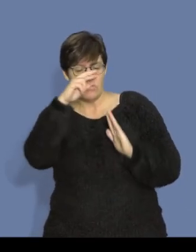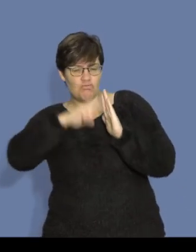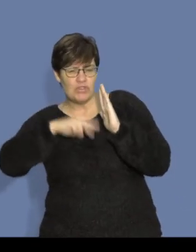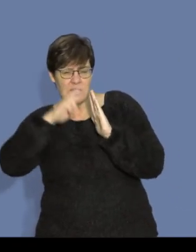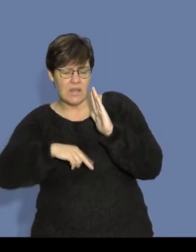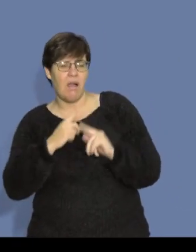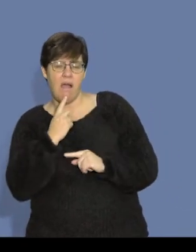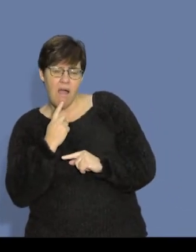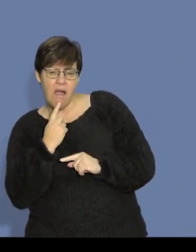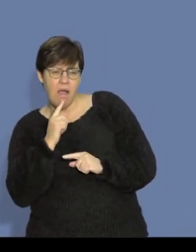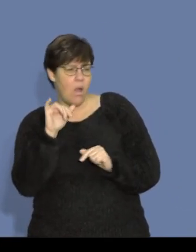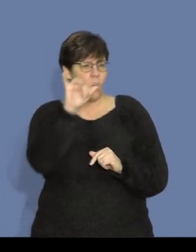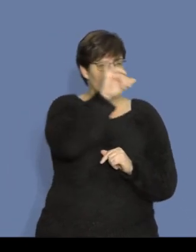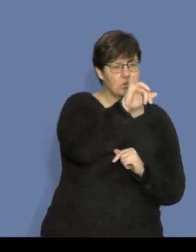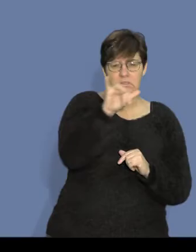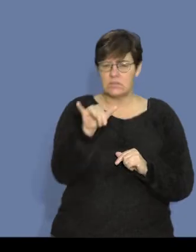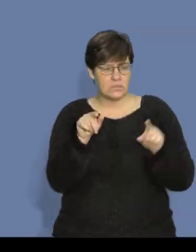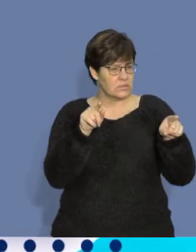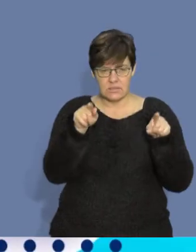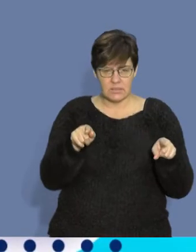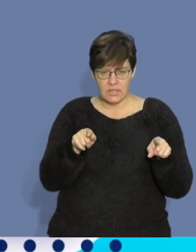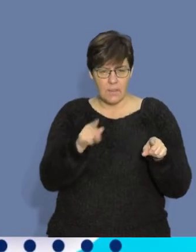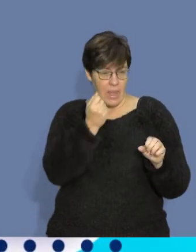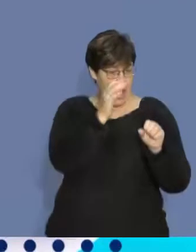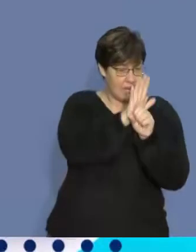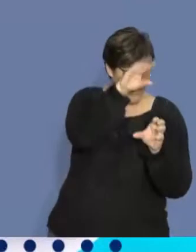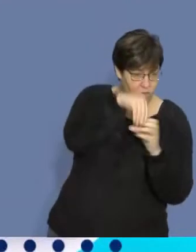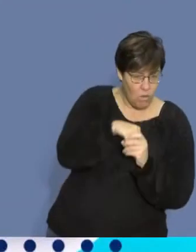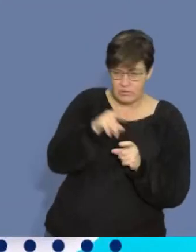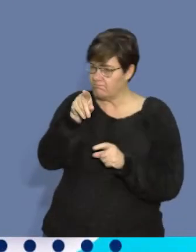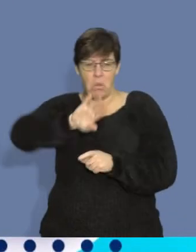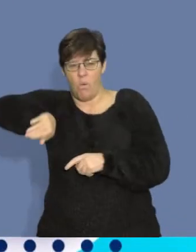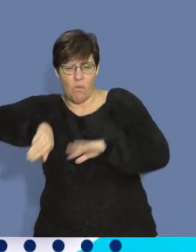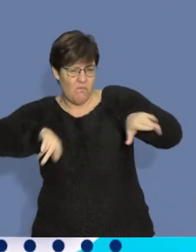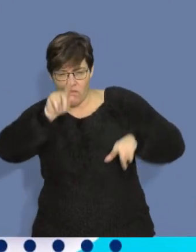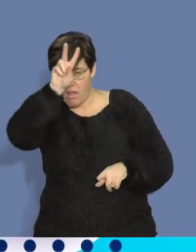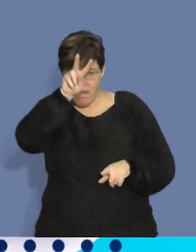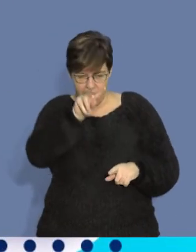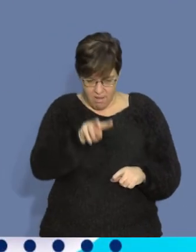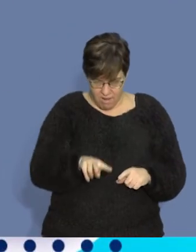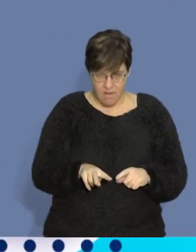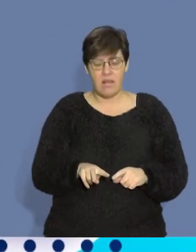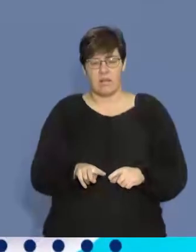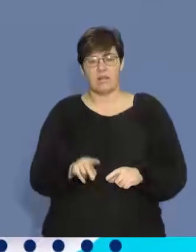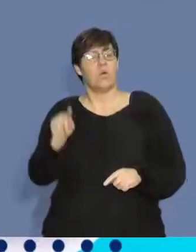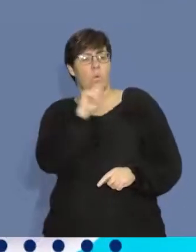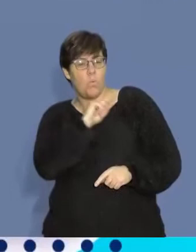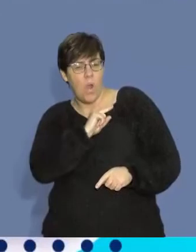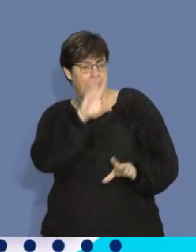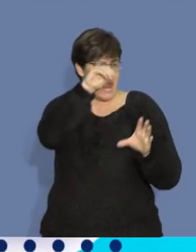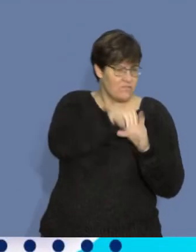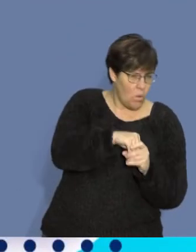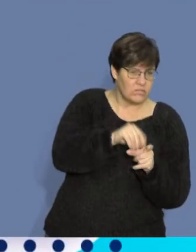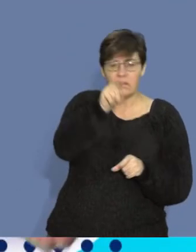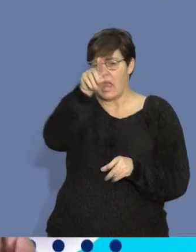to read and see which items would impact on your VAT calculations and which items, for what